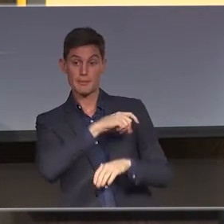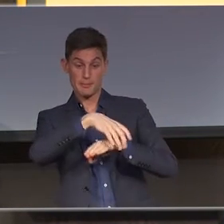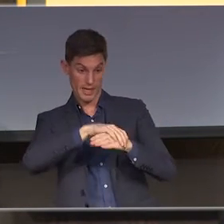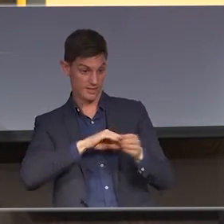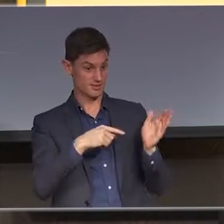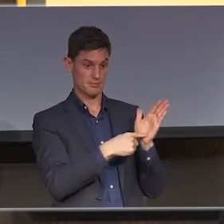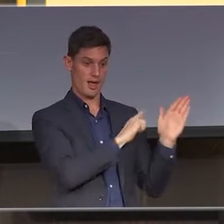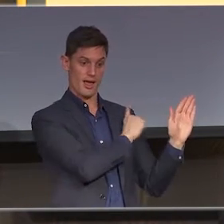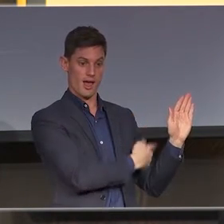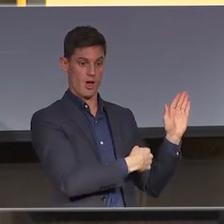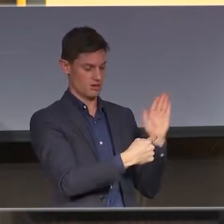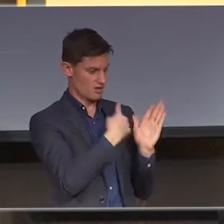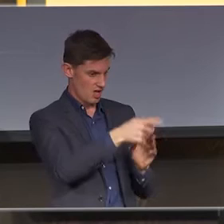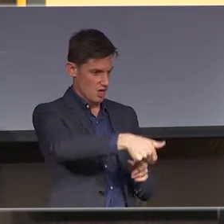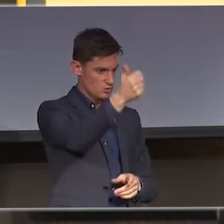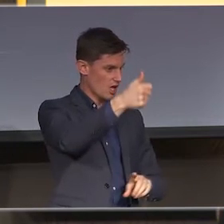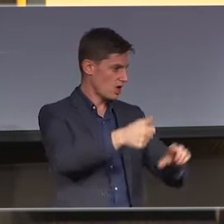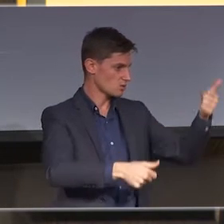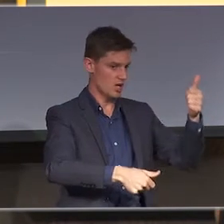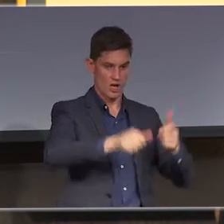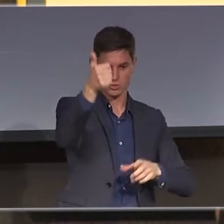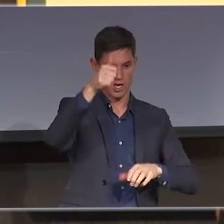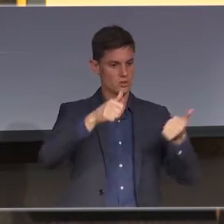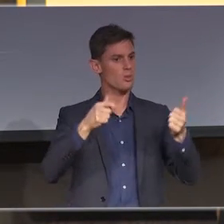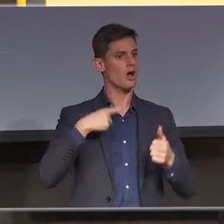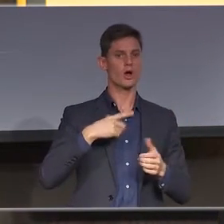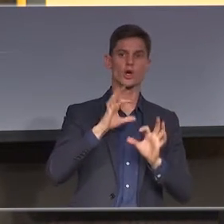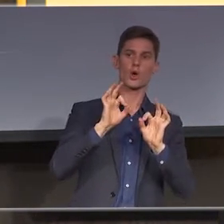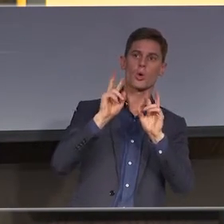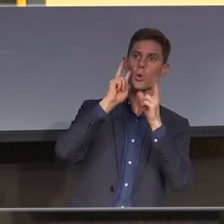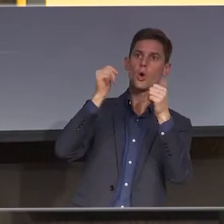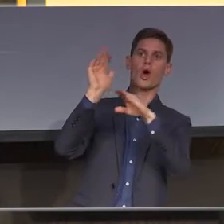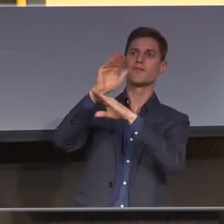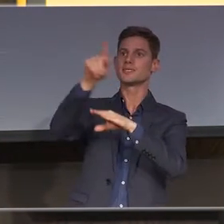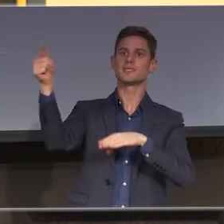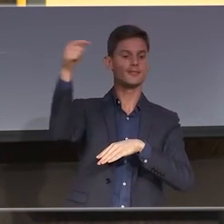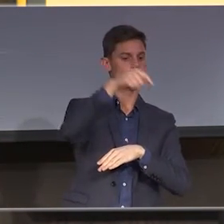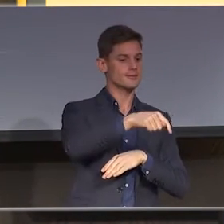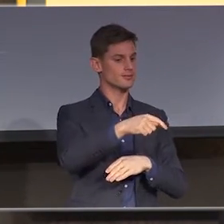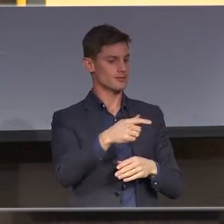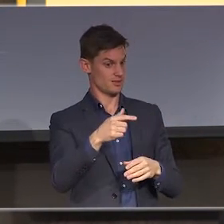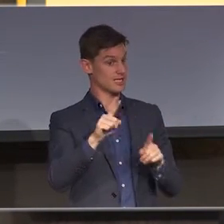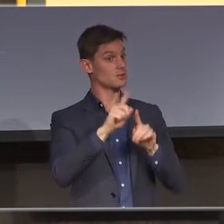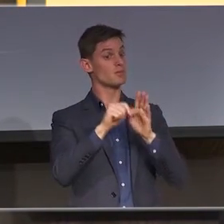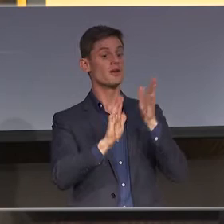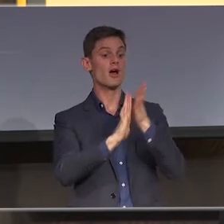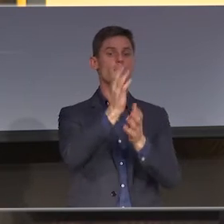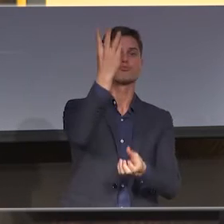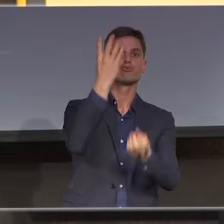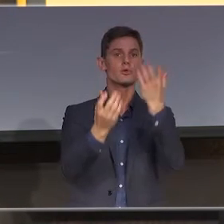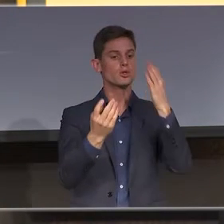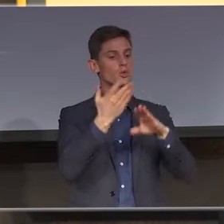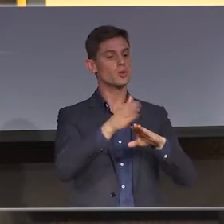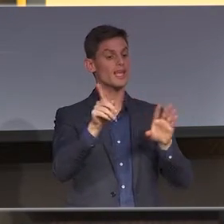get rid of what they see as undesirable people in their tourist area, particularly for New Year's, because that's when the big fireworks display